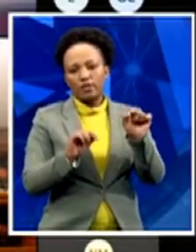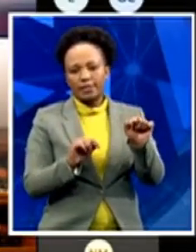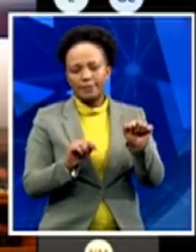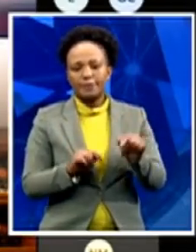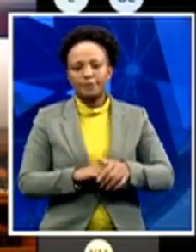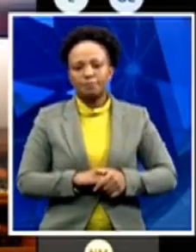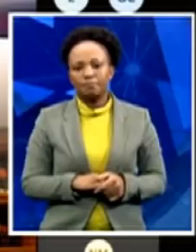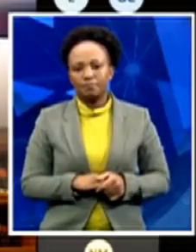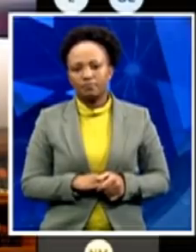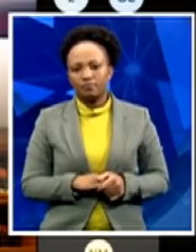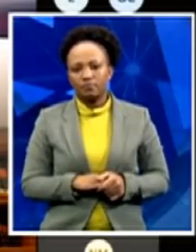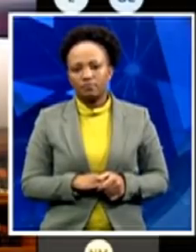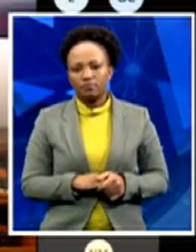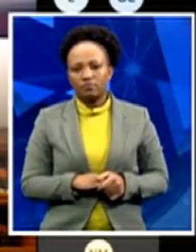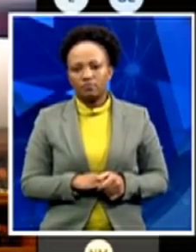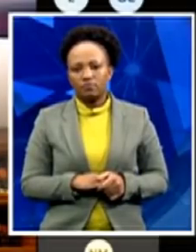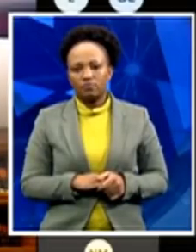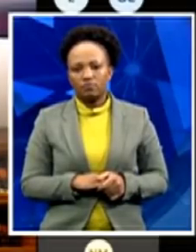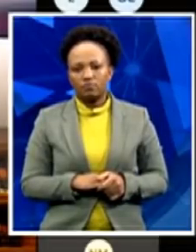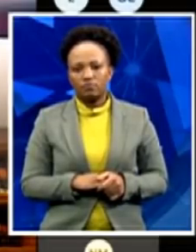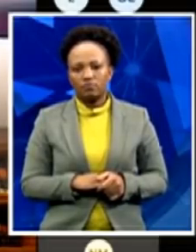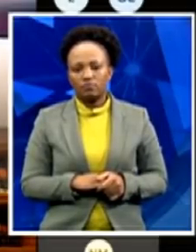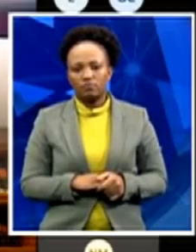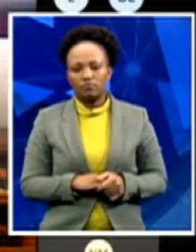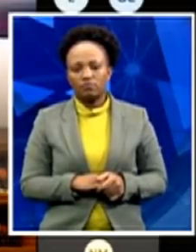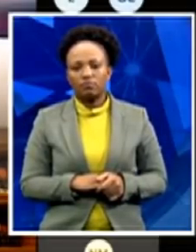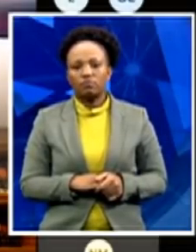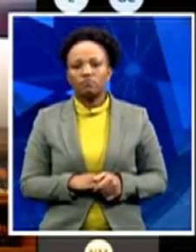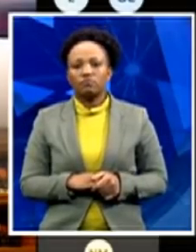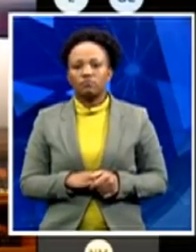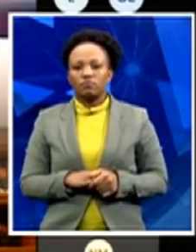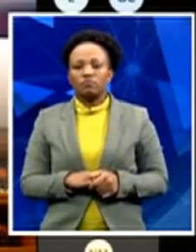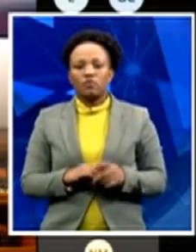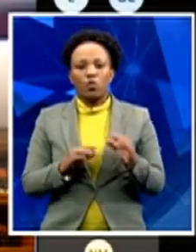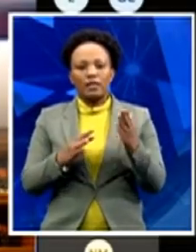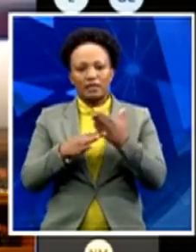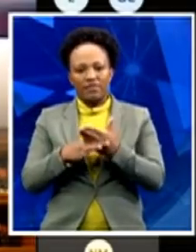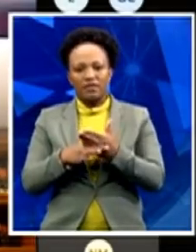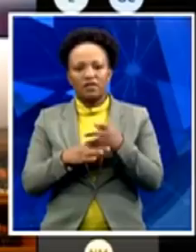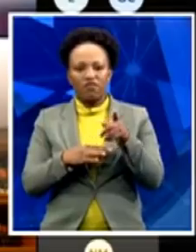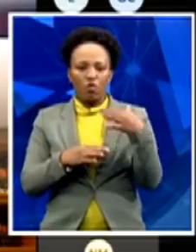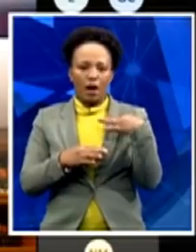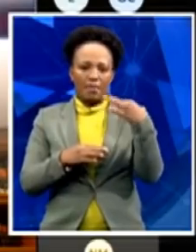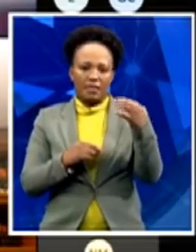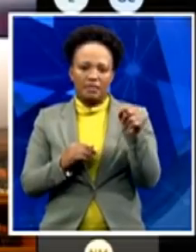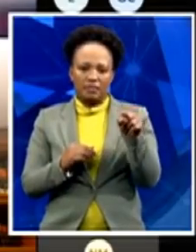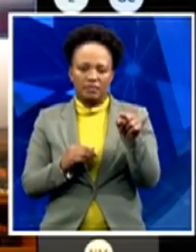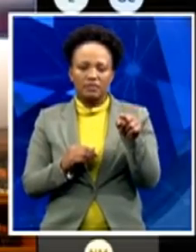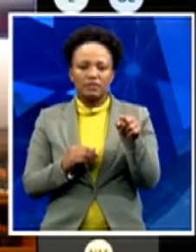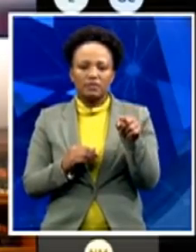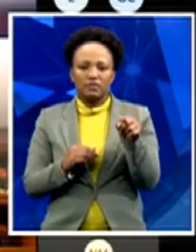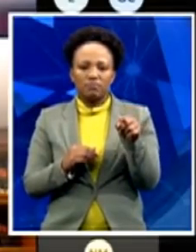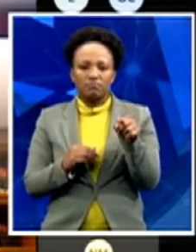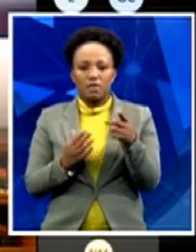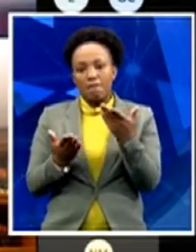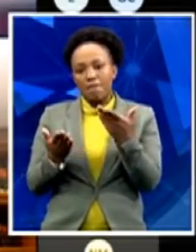given the outcome of the intervention applications, if maybe, my lord, at least it's